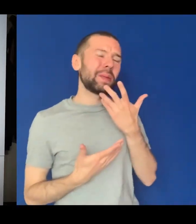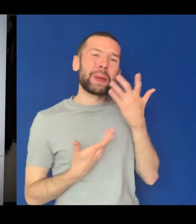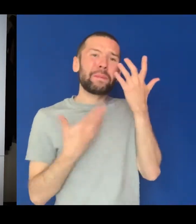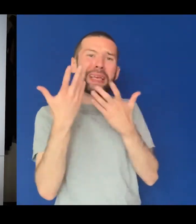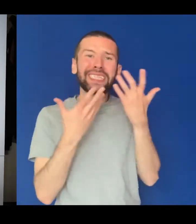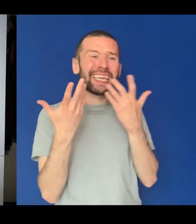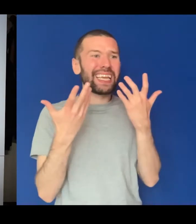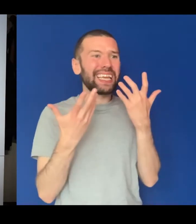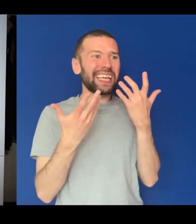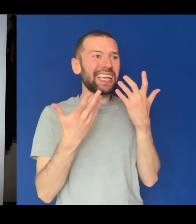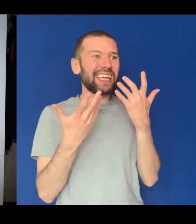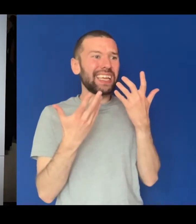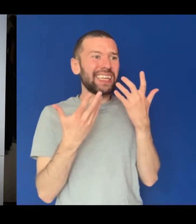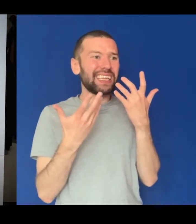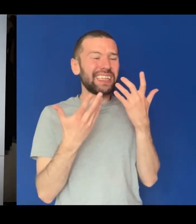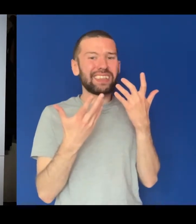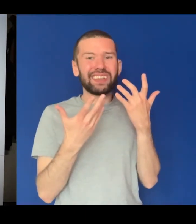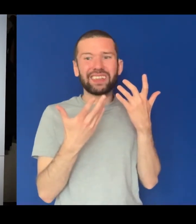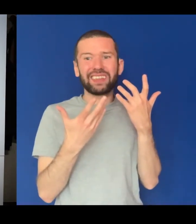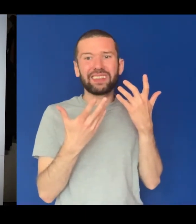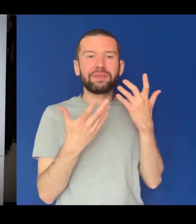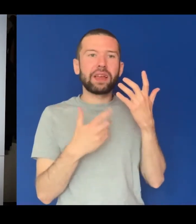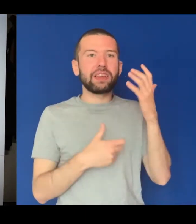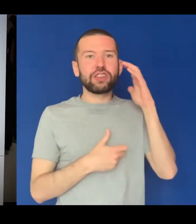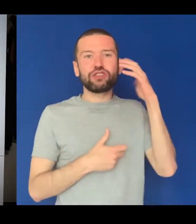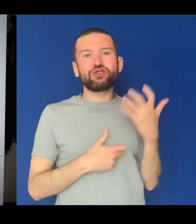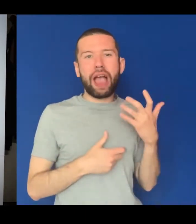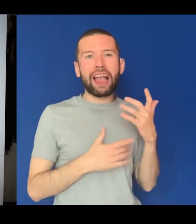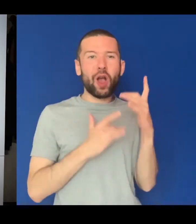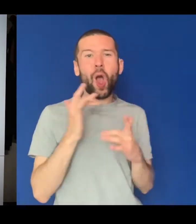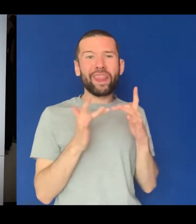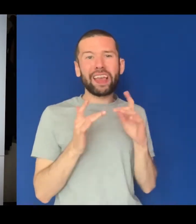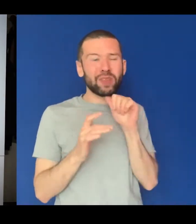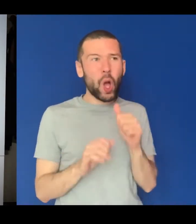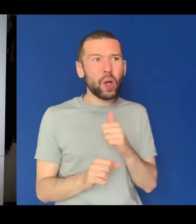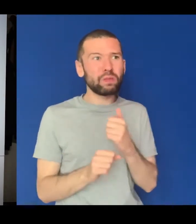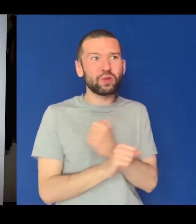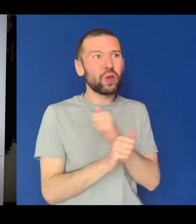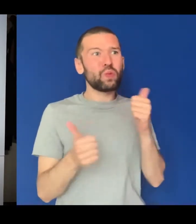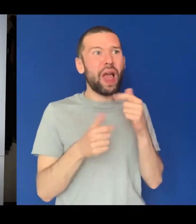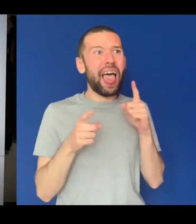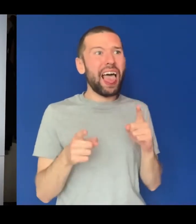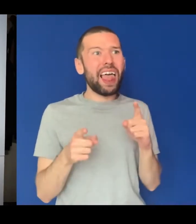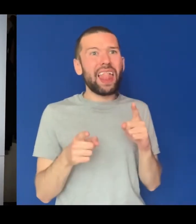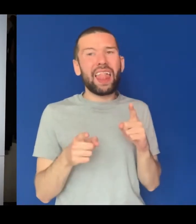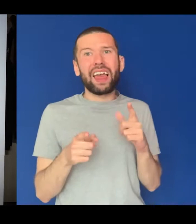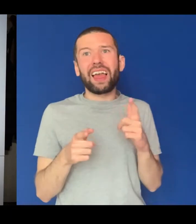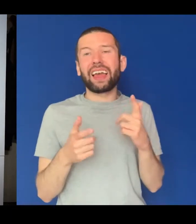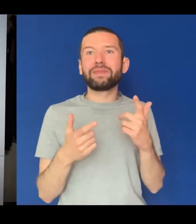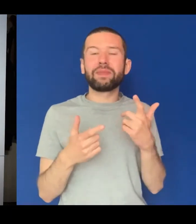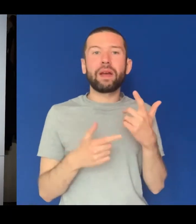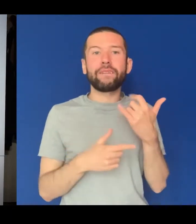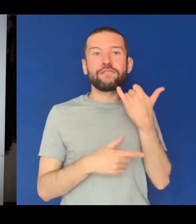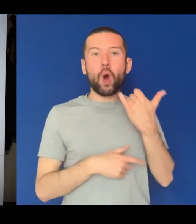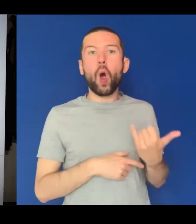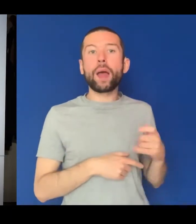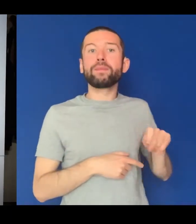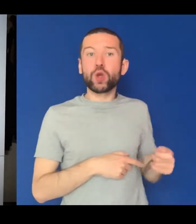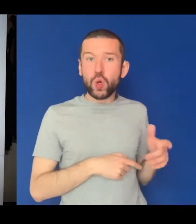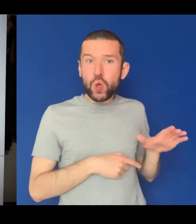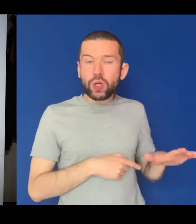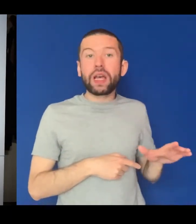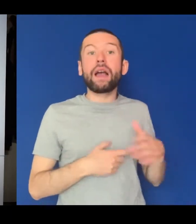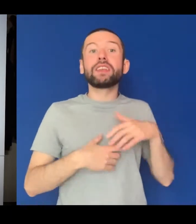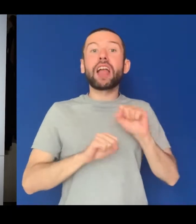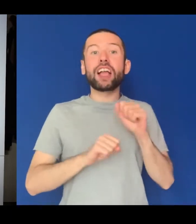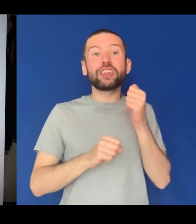busy. The drag work's not really taken off online, and I keep muting my phone after 11. I have started doing like